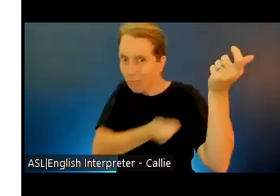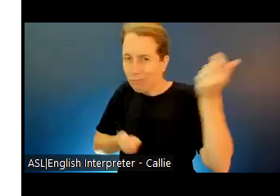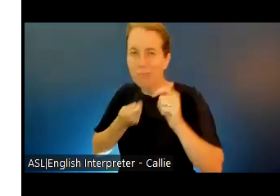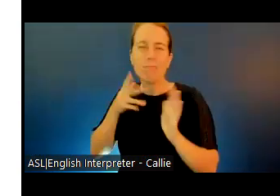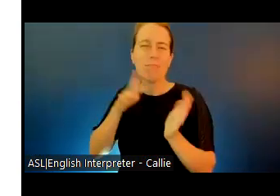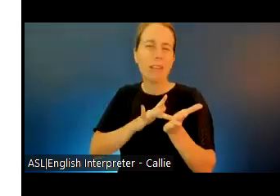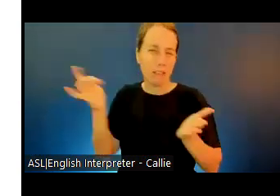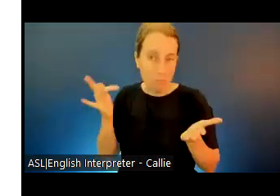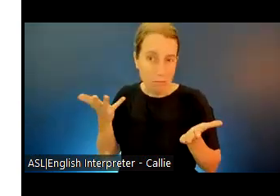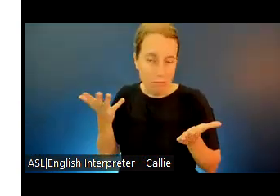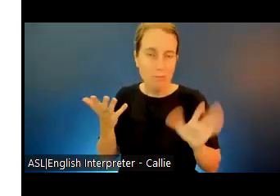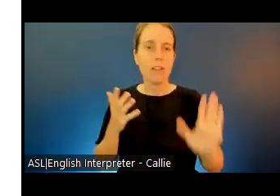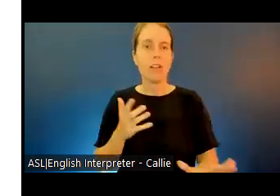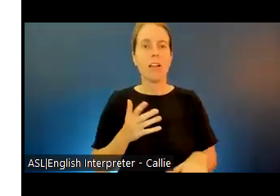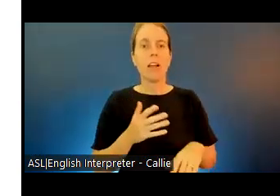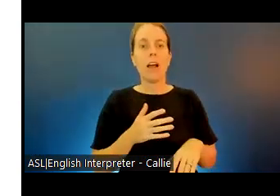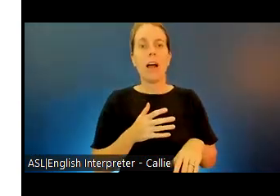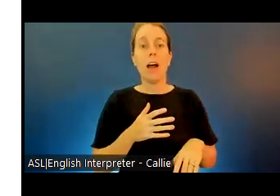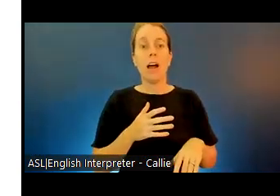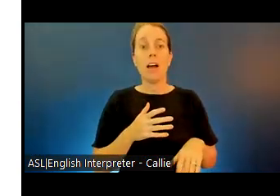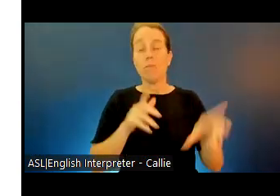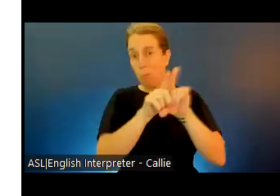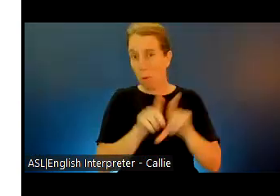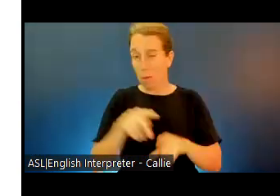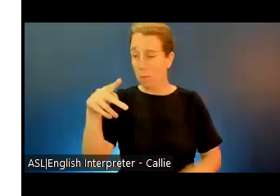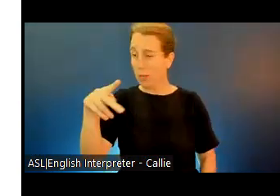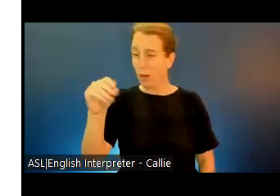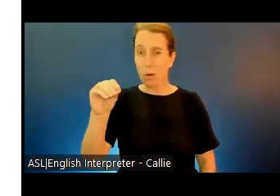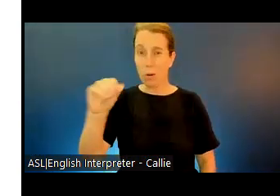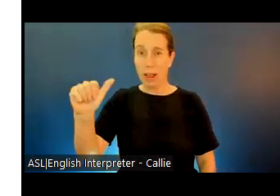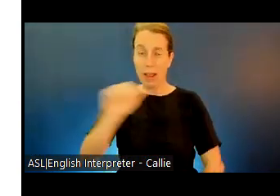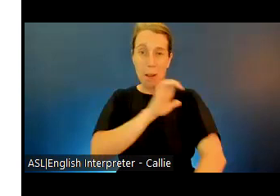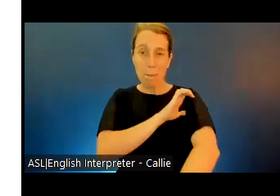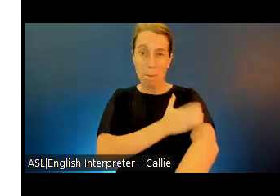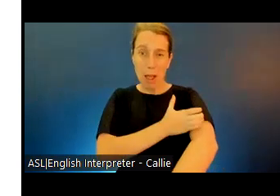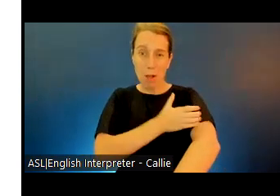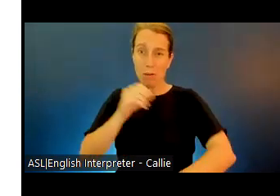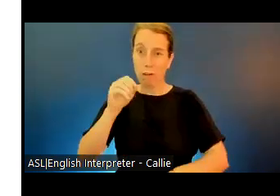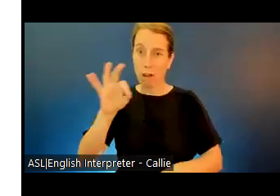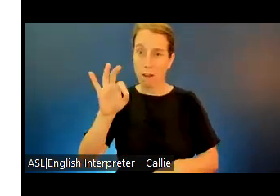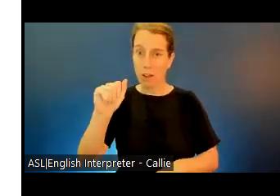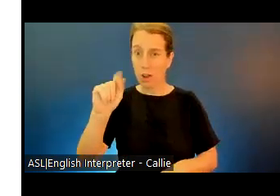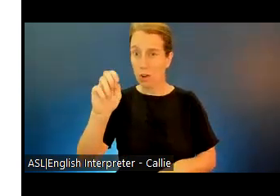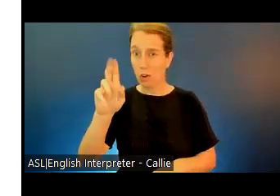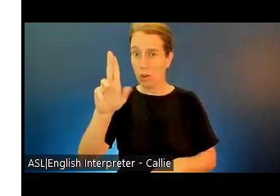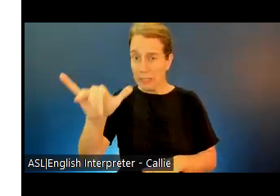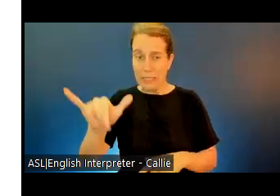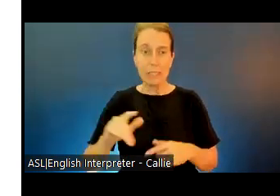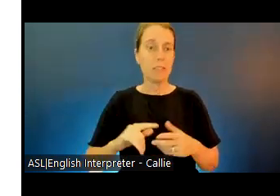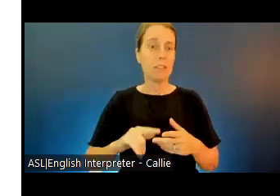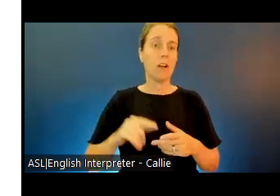in situations where you have a power of attorney, a guardianship, or a conservatorship at play. The law provides